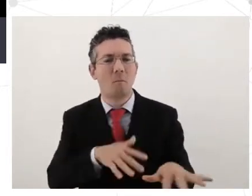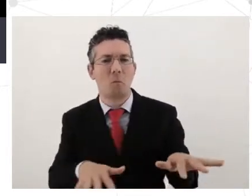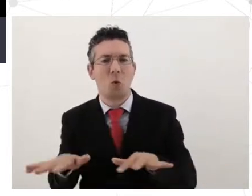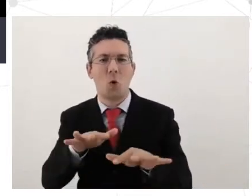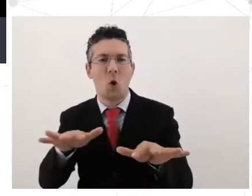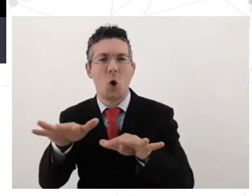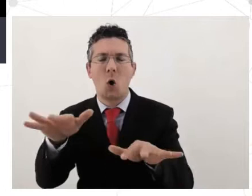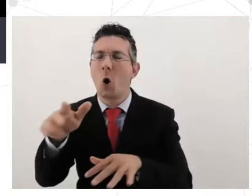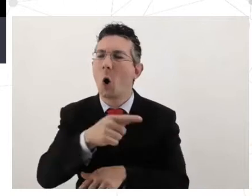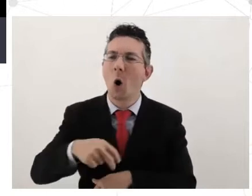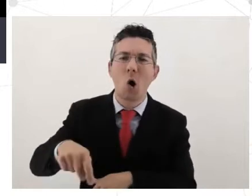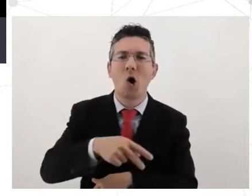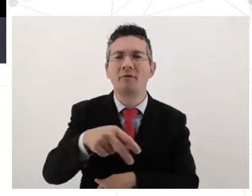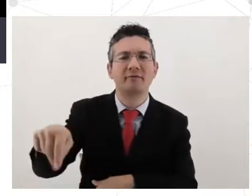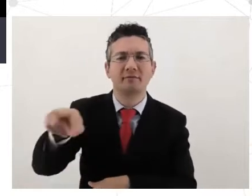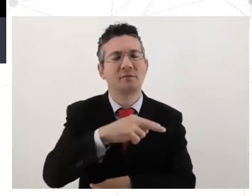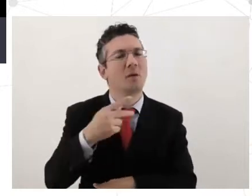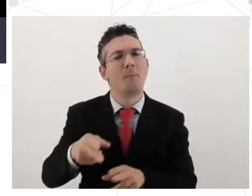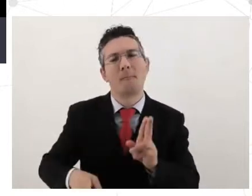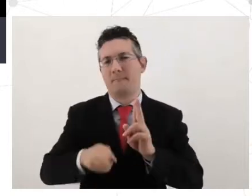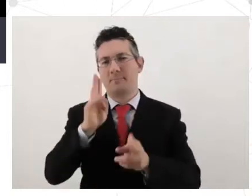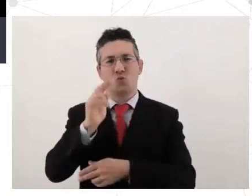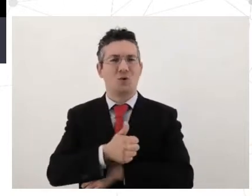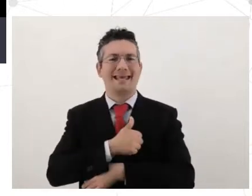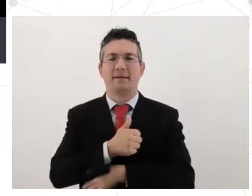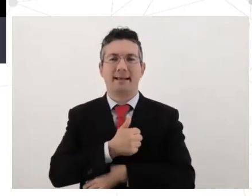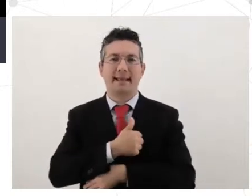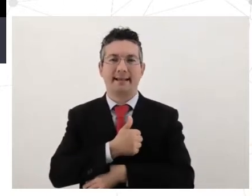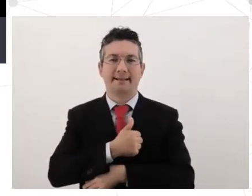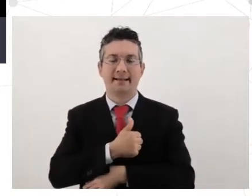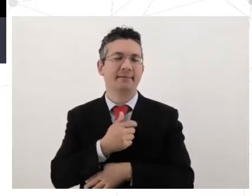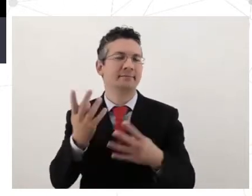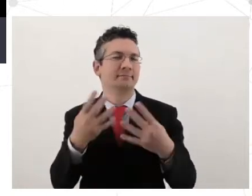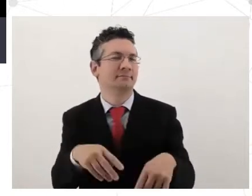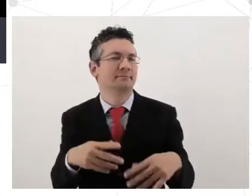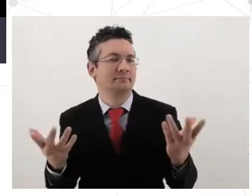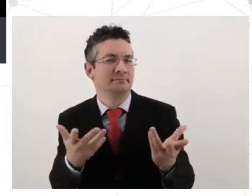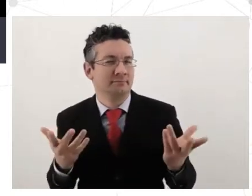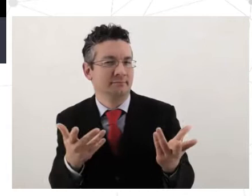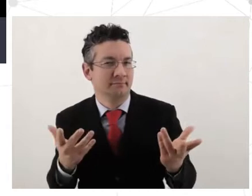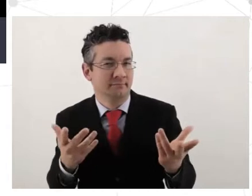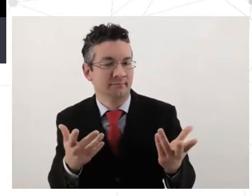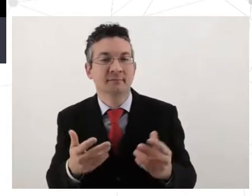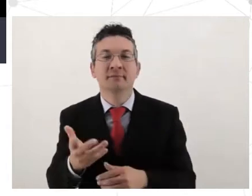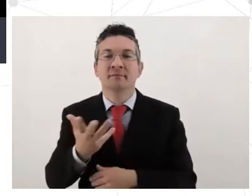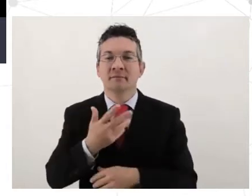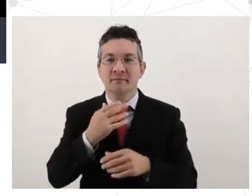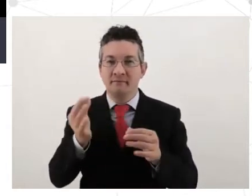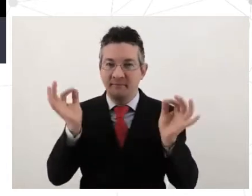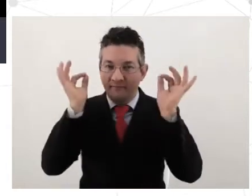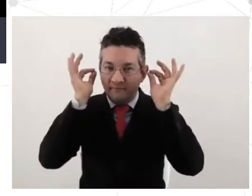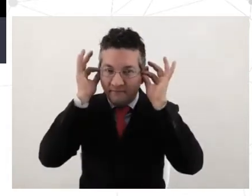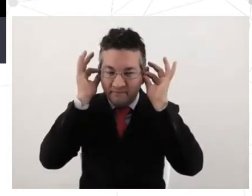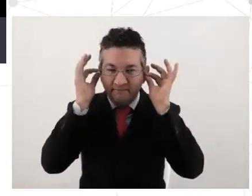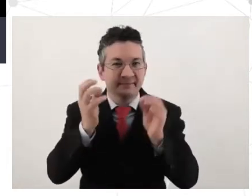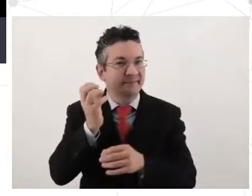COVID-19 when, most of the businesses are closed and their work hour varies. Cool. We have